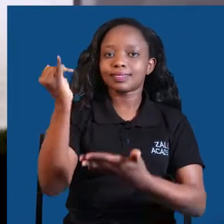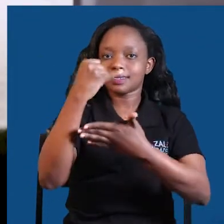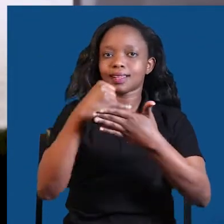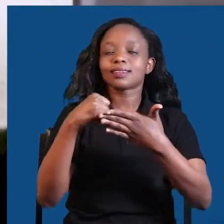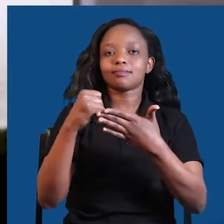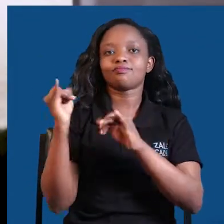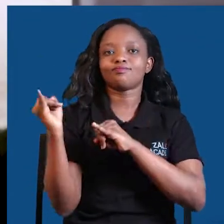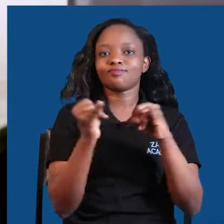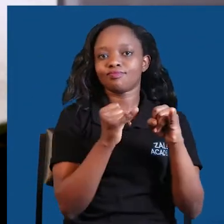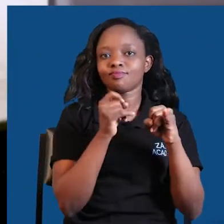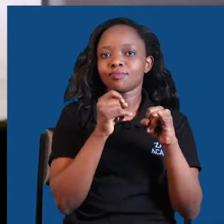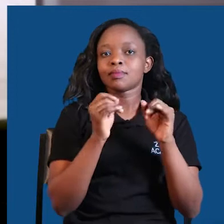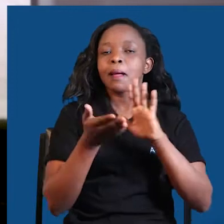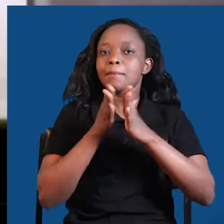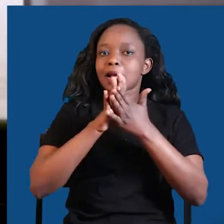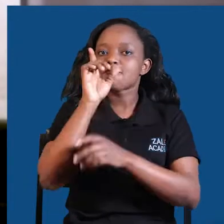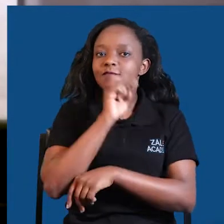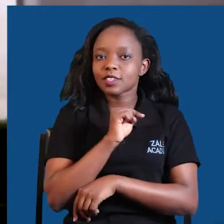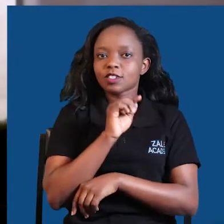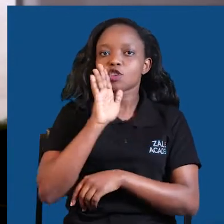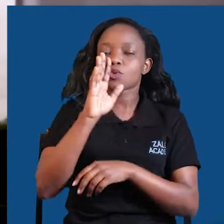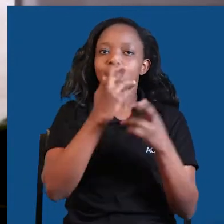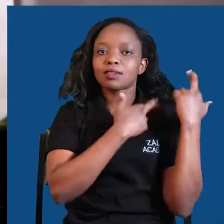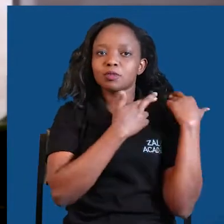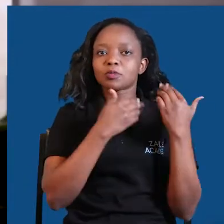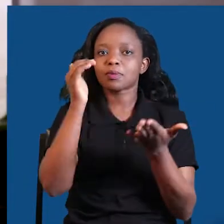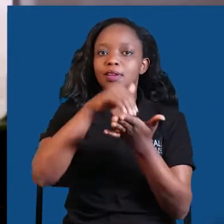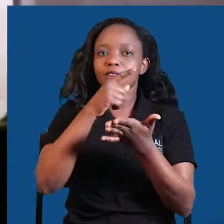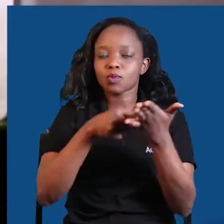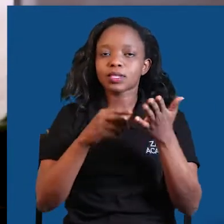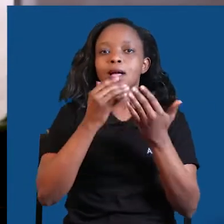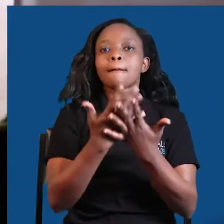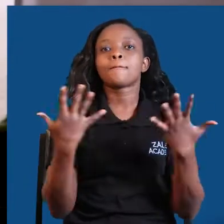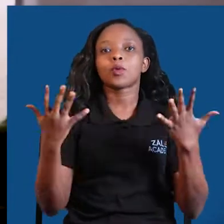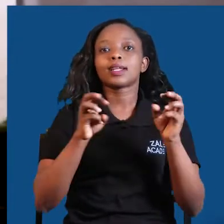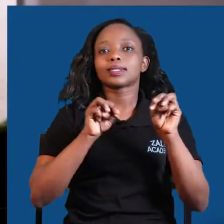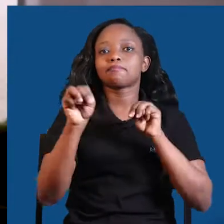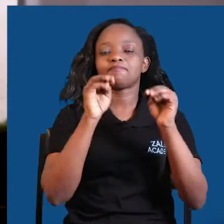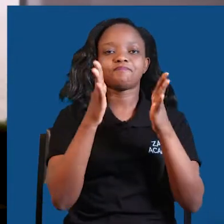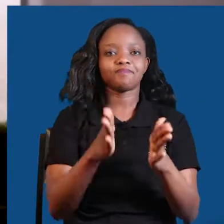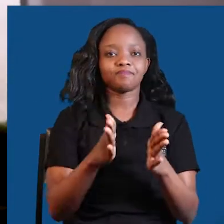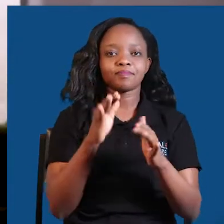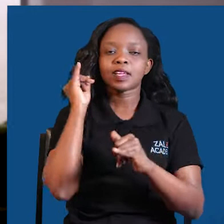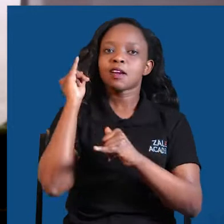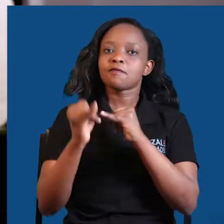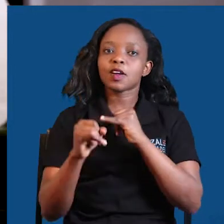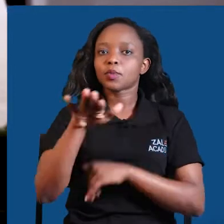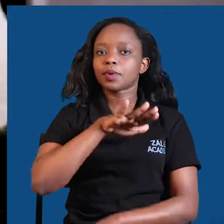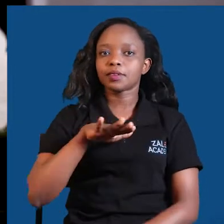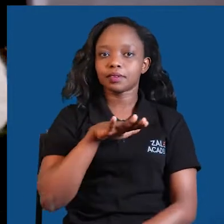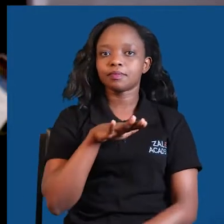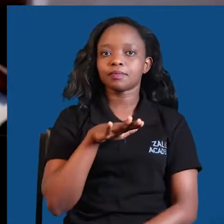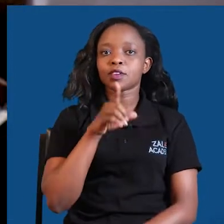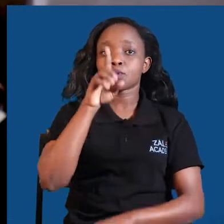comes in. After becoming a UI UX designer, your next path will be a product manager. The final